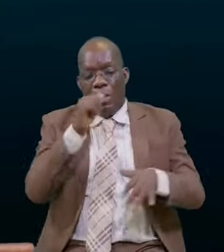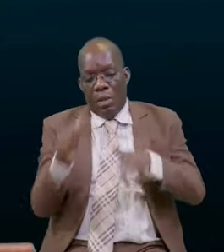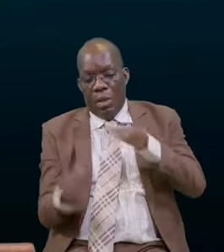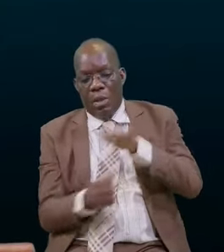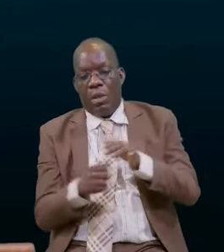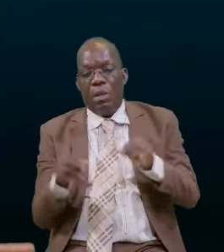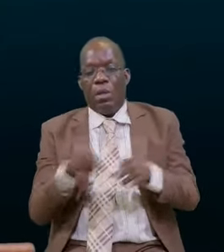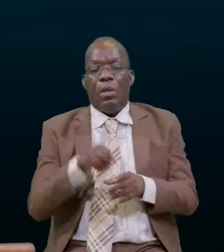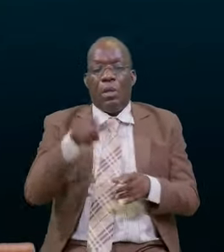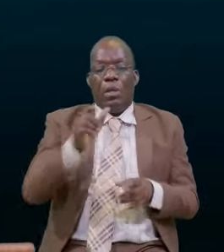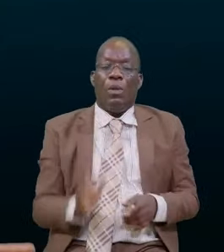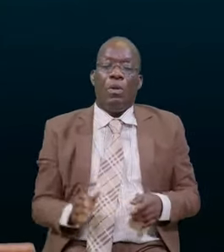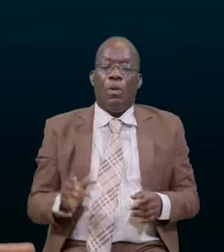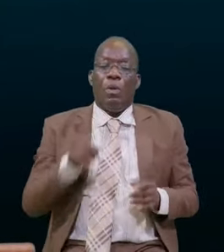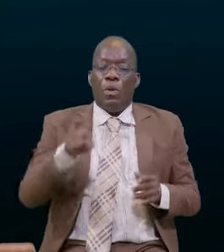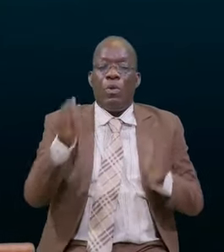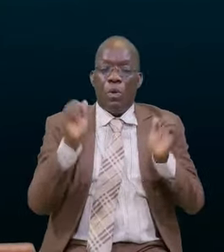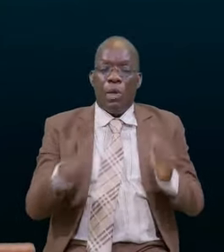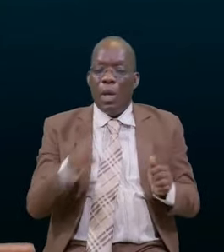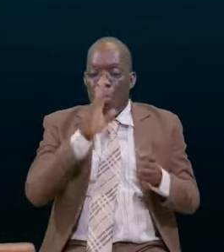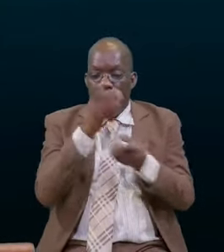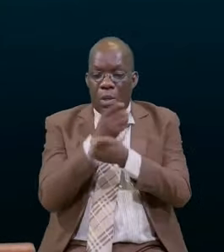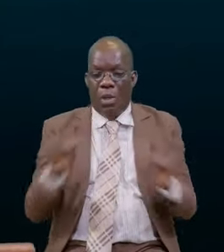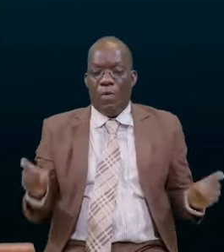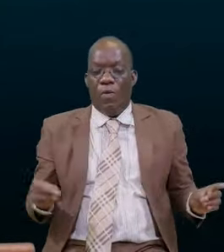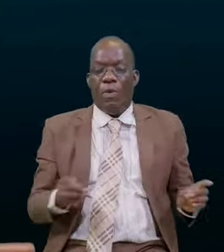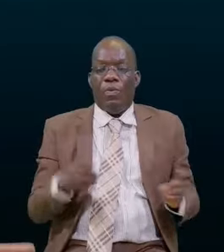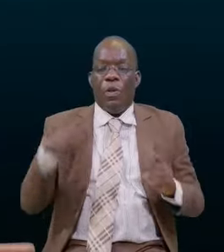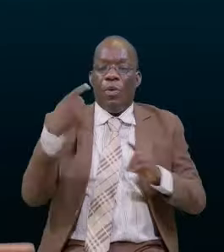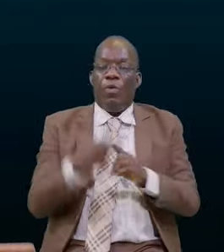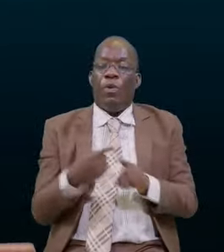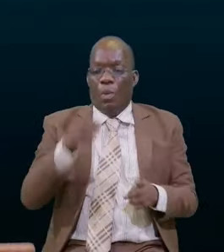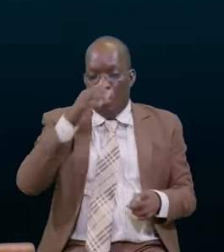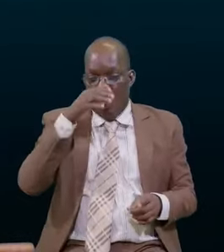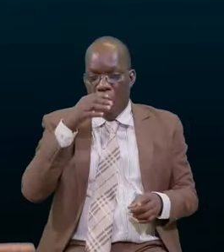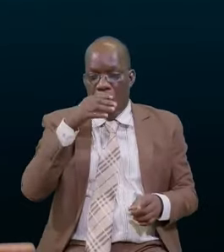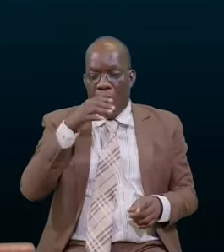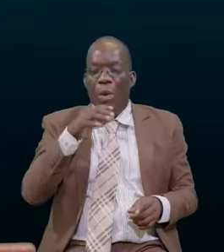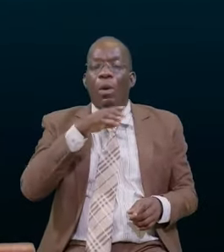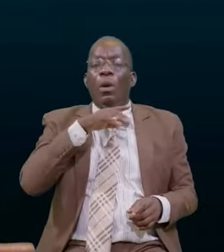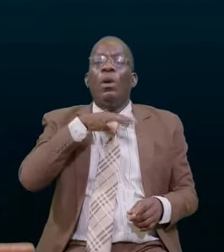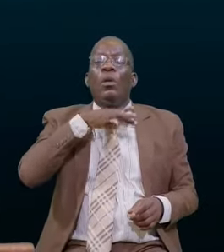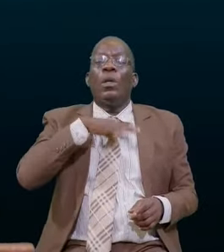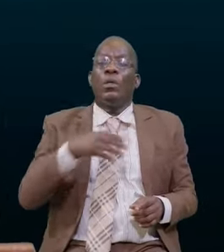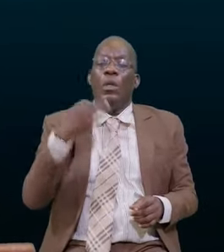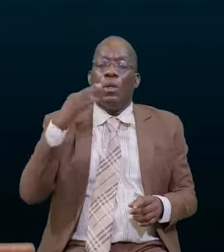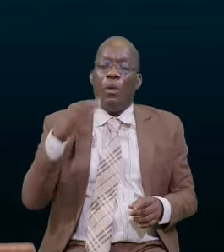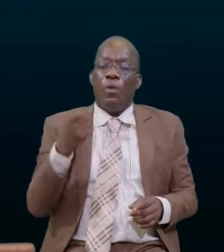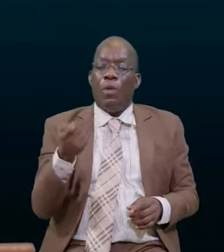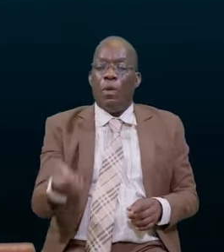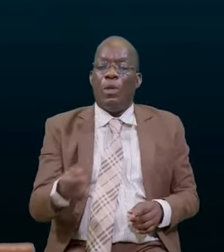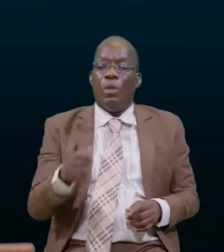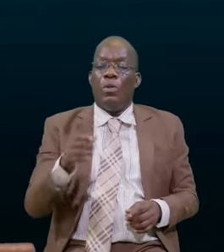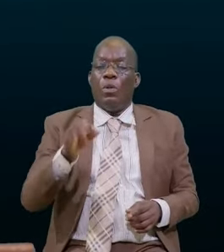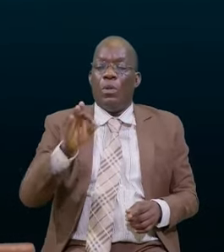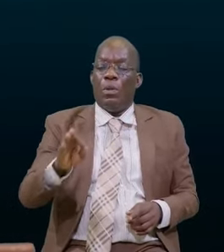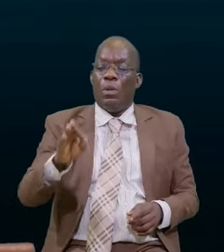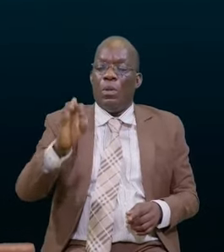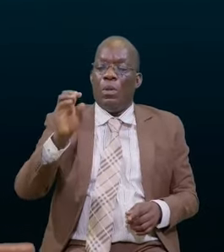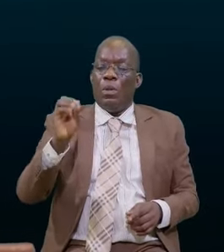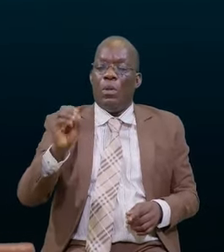can be delivered from the pollutions of the little foxes and lastly deliberate